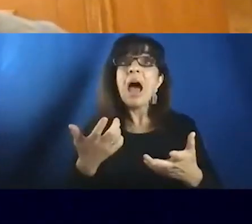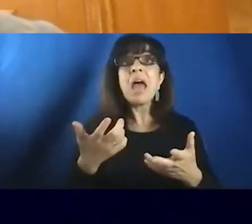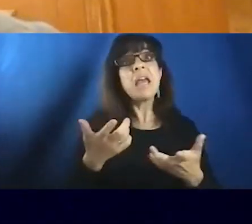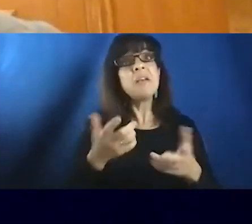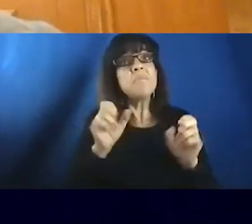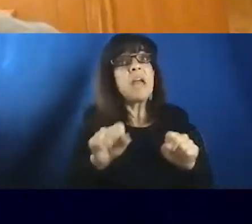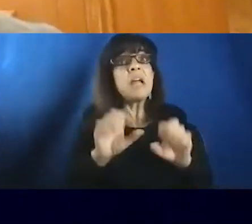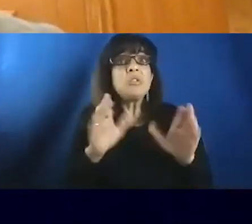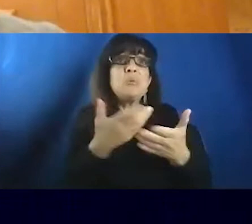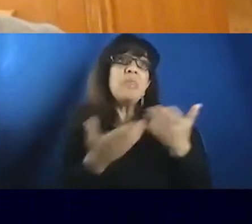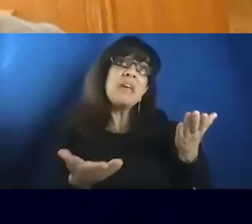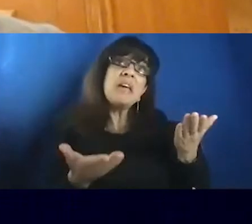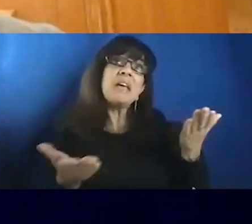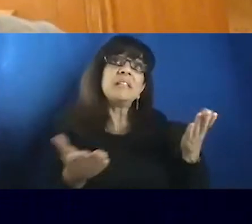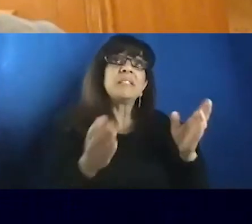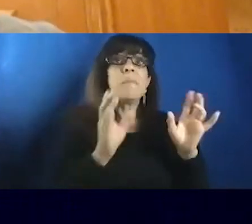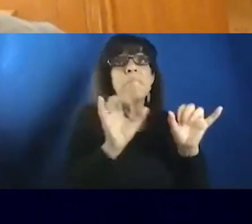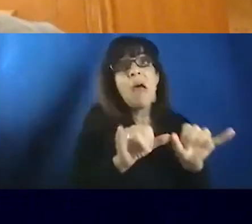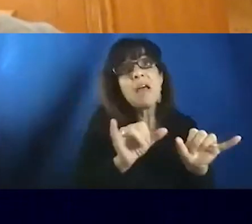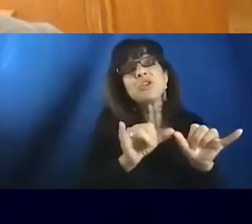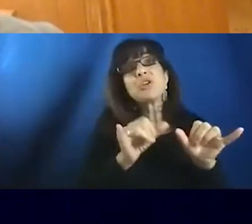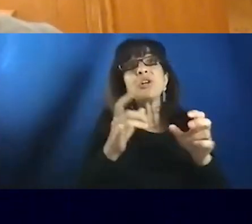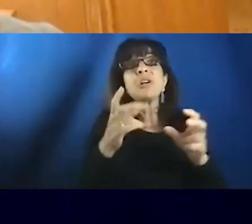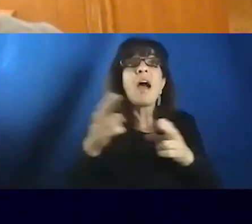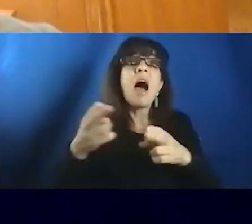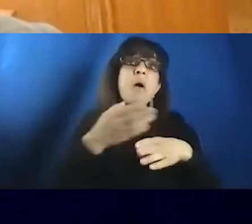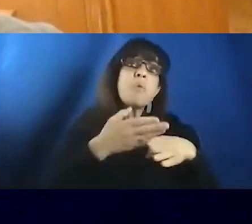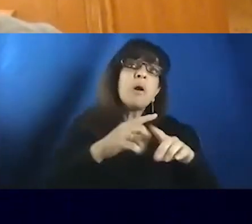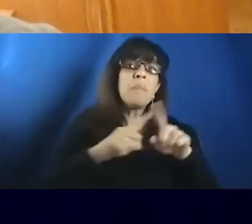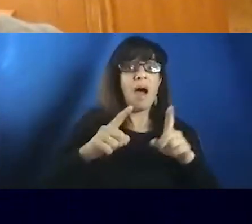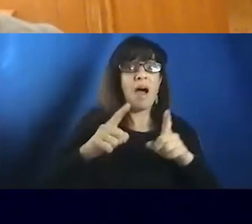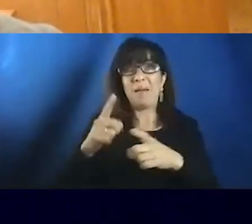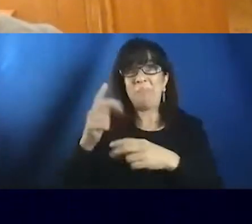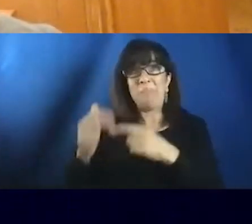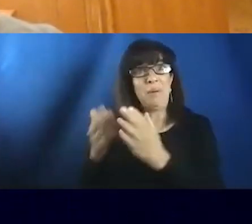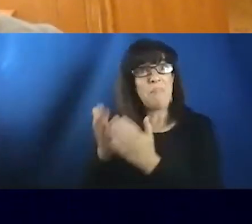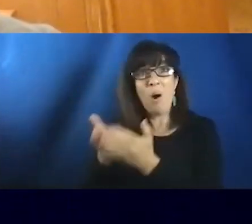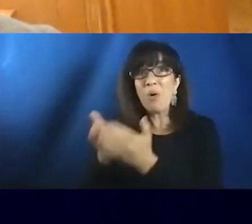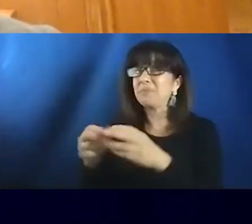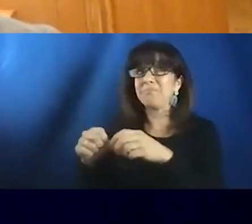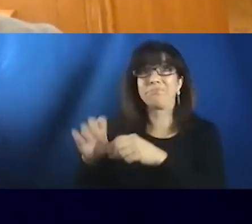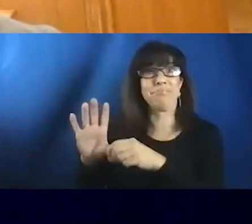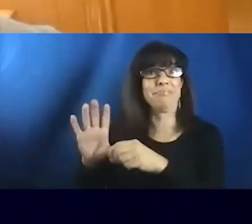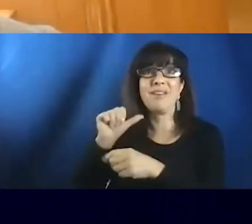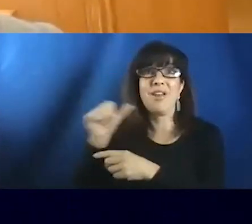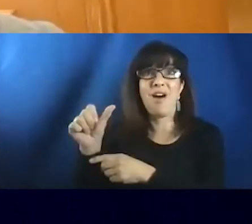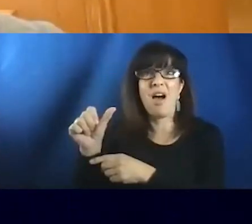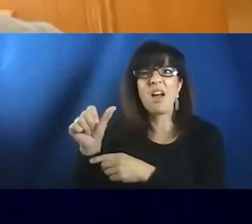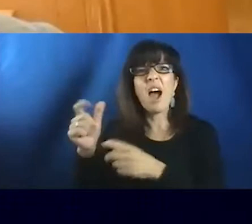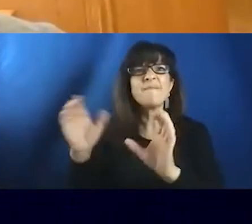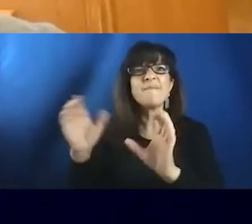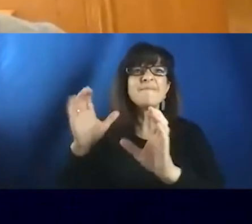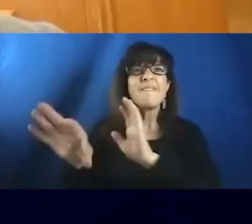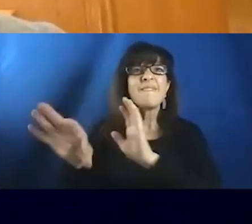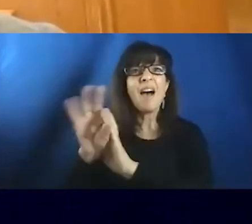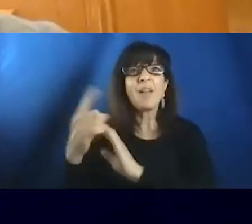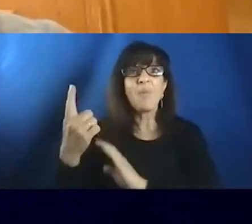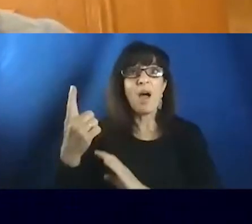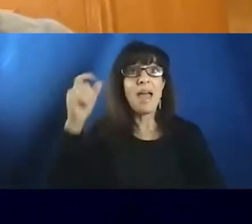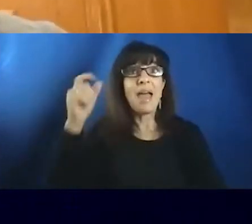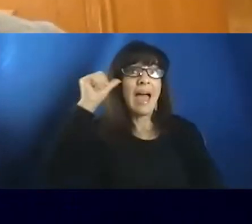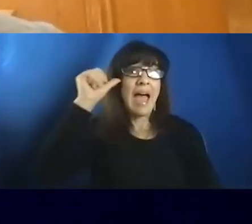I'm pretty handy around the house. I can measure, cut, I can do some carpentry things, but I'm not a boat builder, and I needed to find